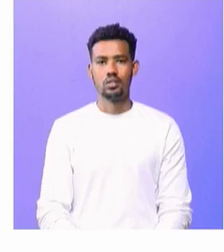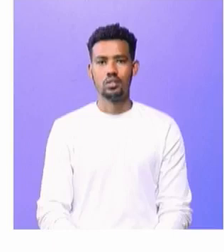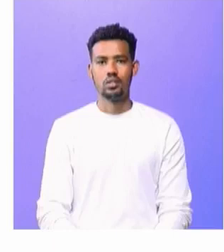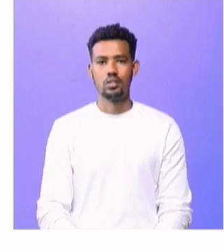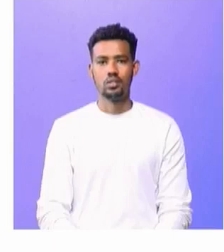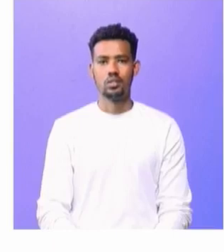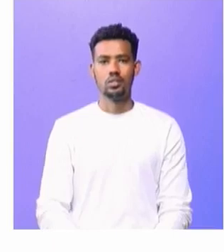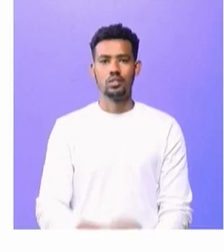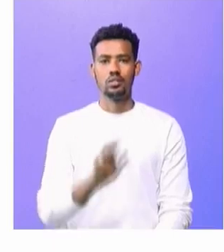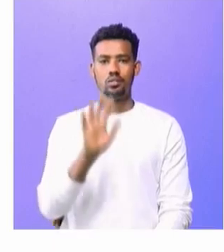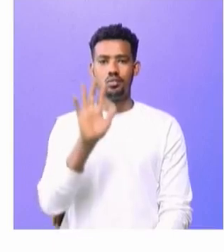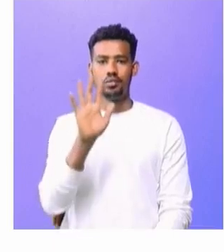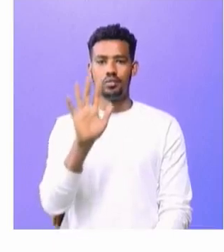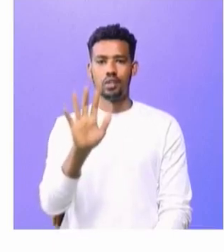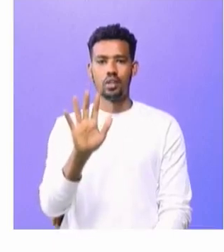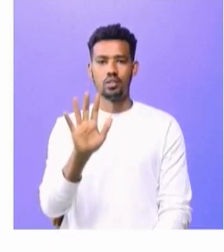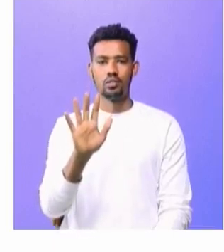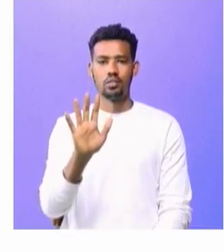5